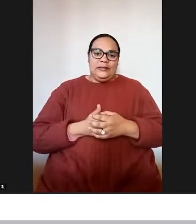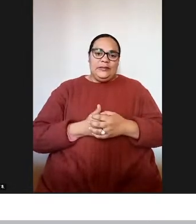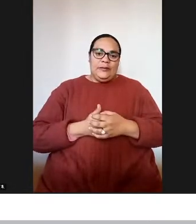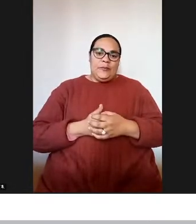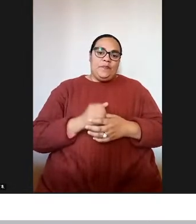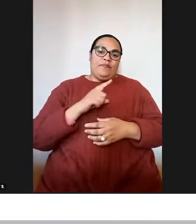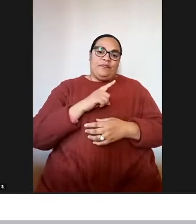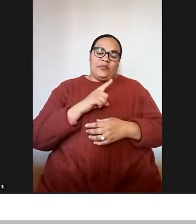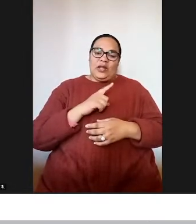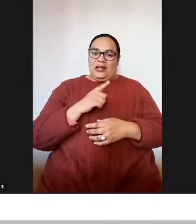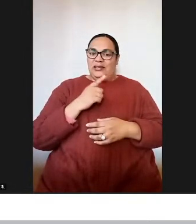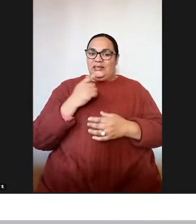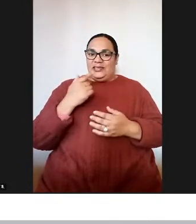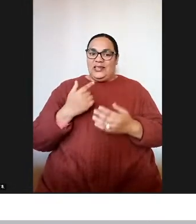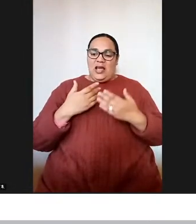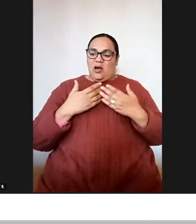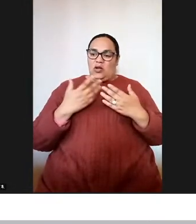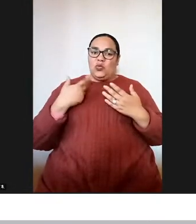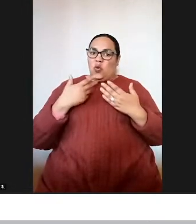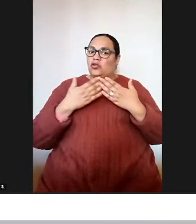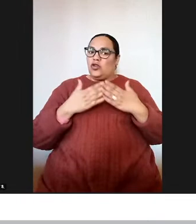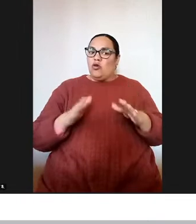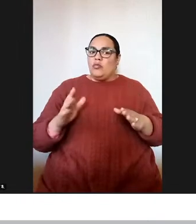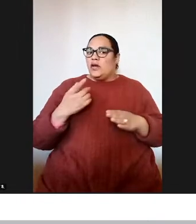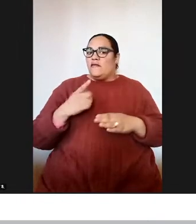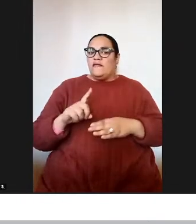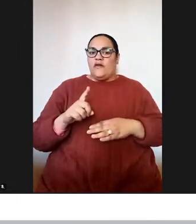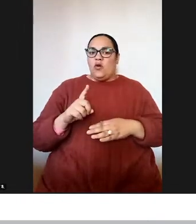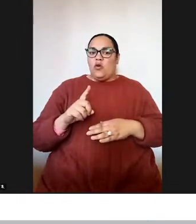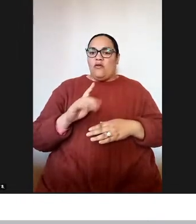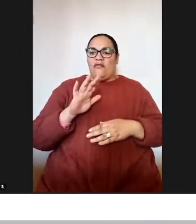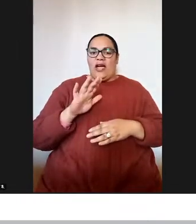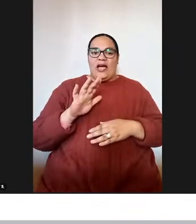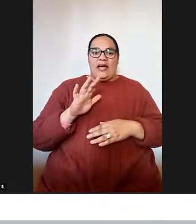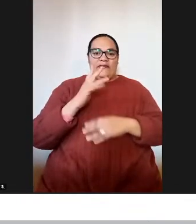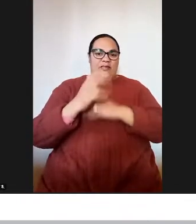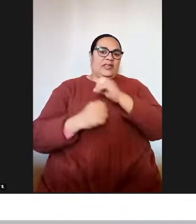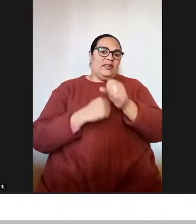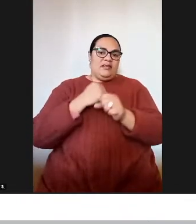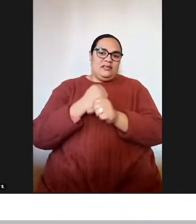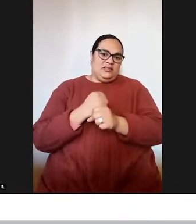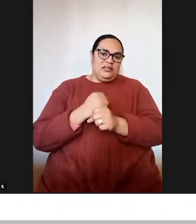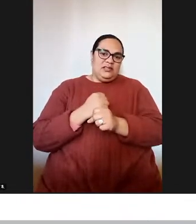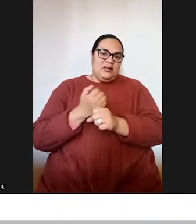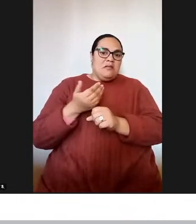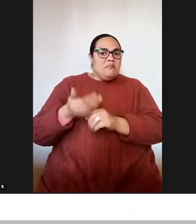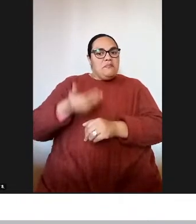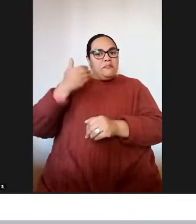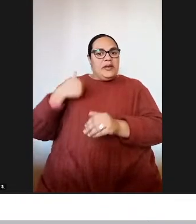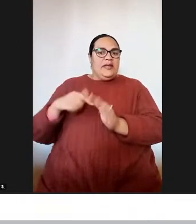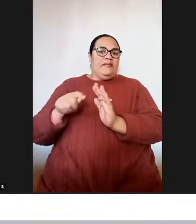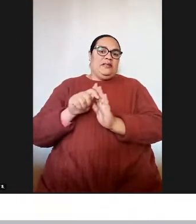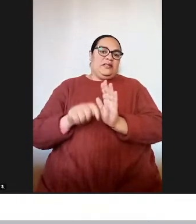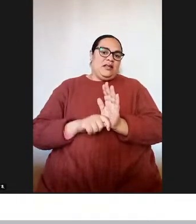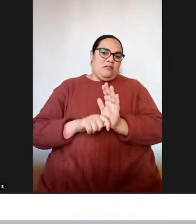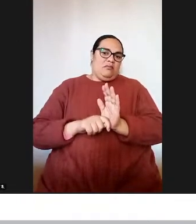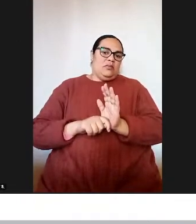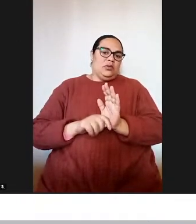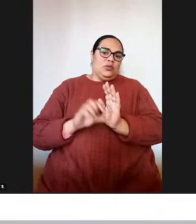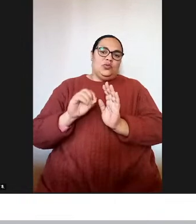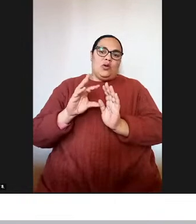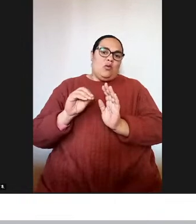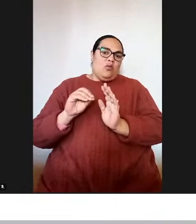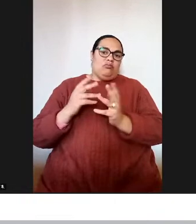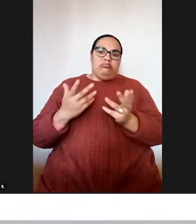because I mean it was open for five years in the previous term. So